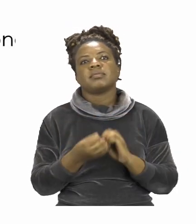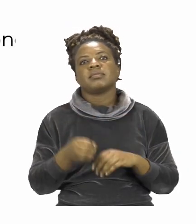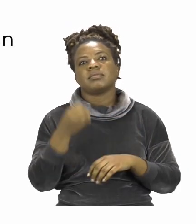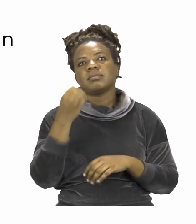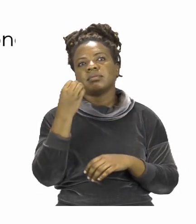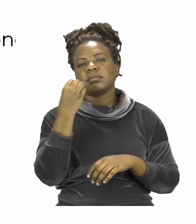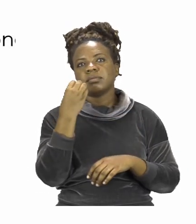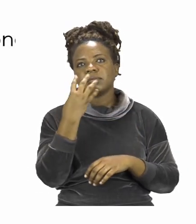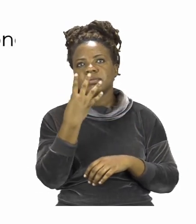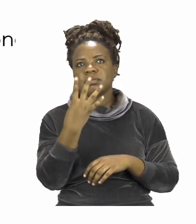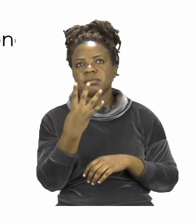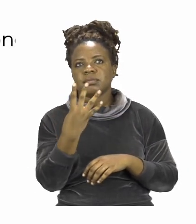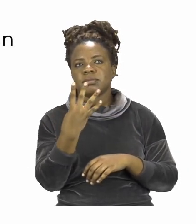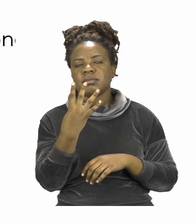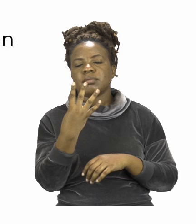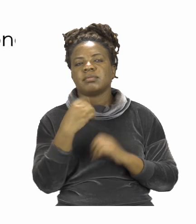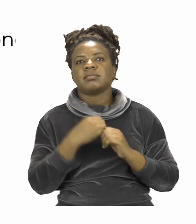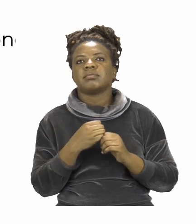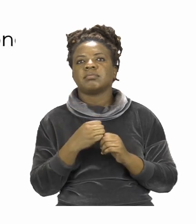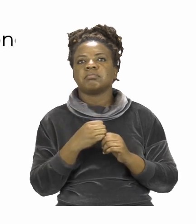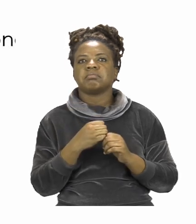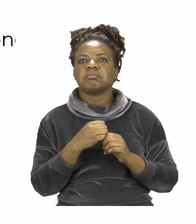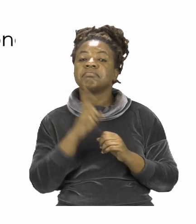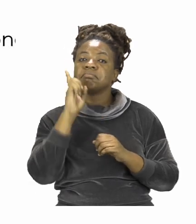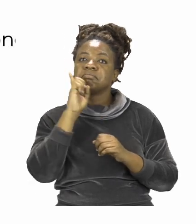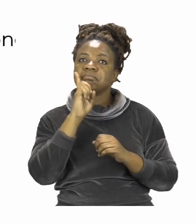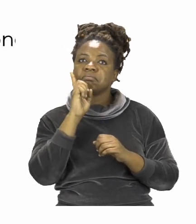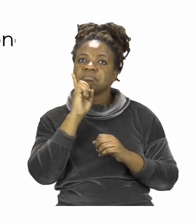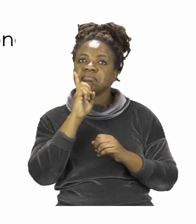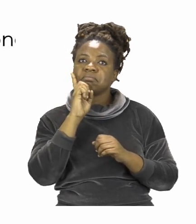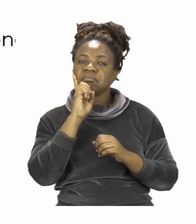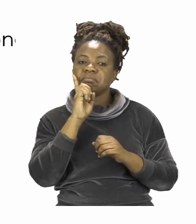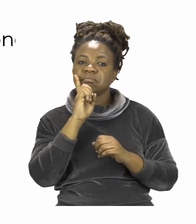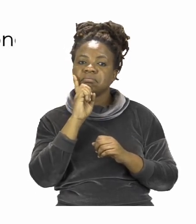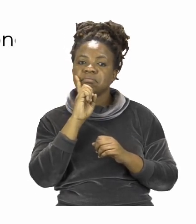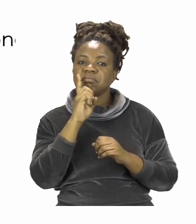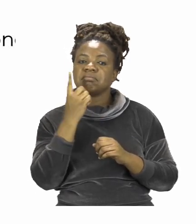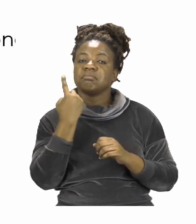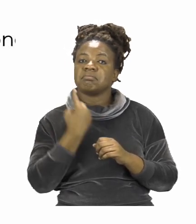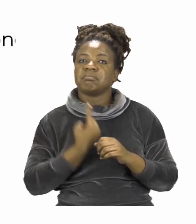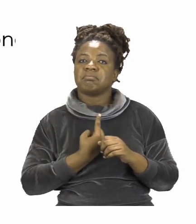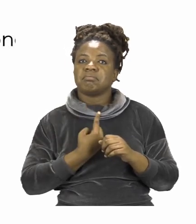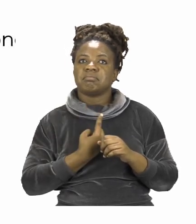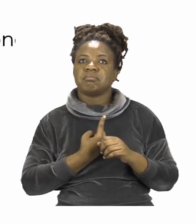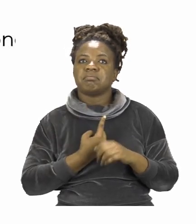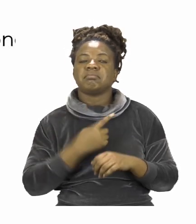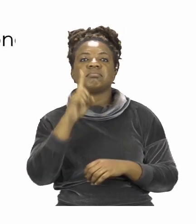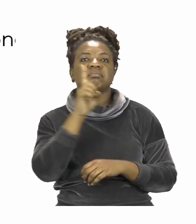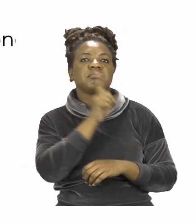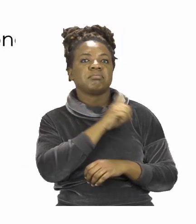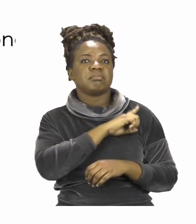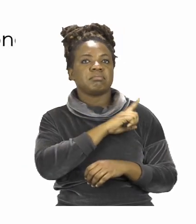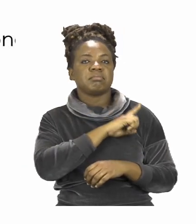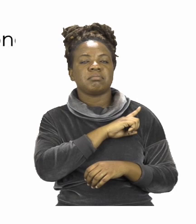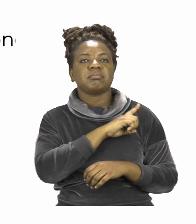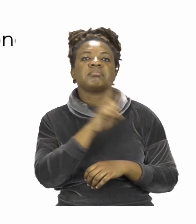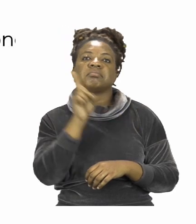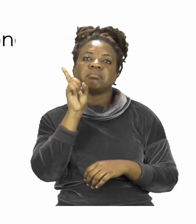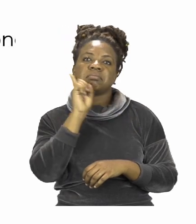you care for yourself? Why must you care for yourself?